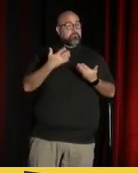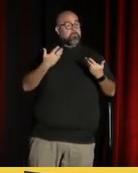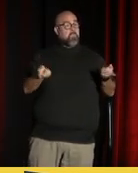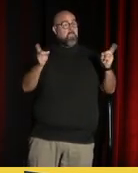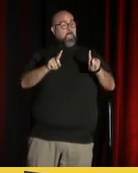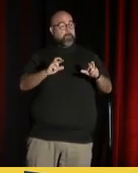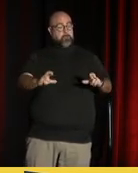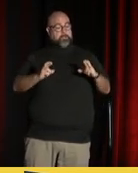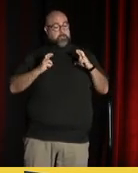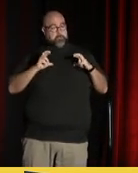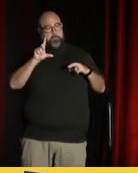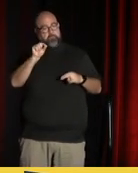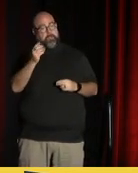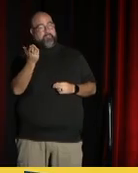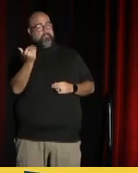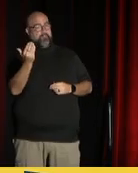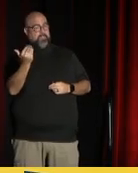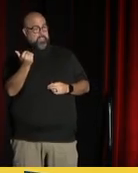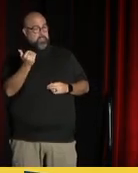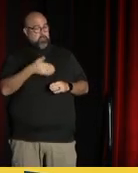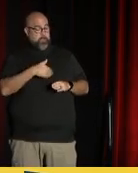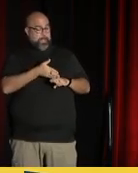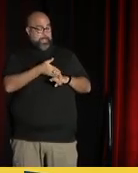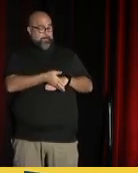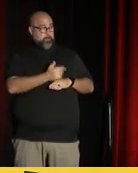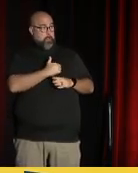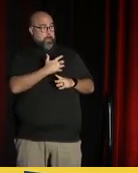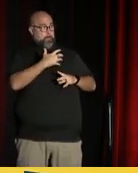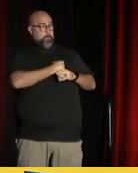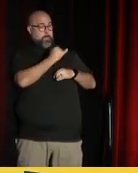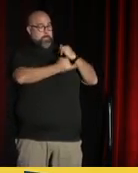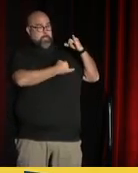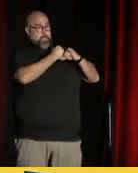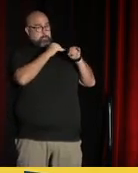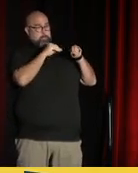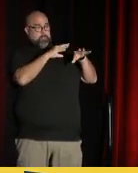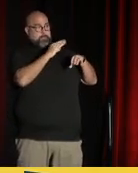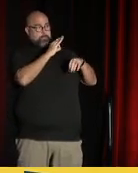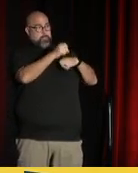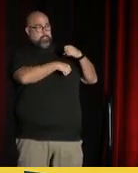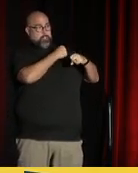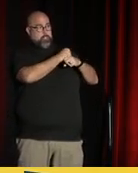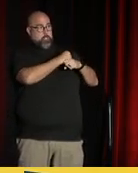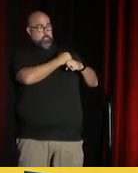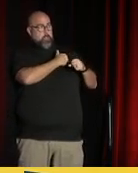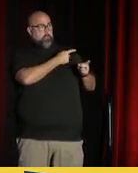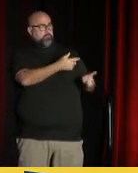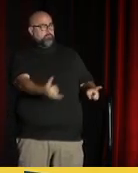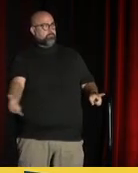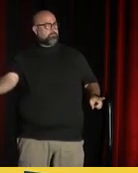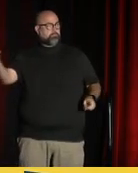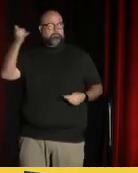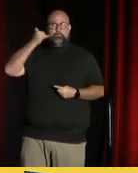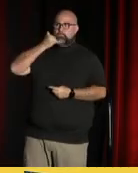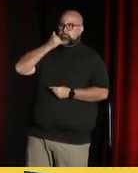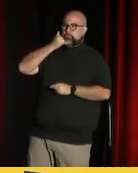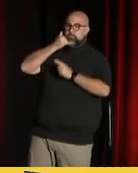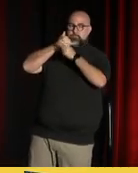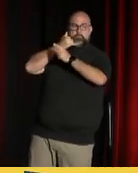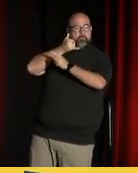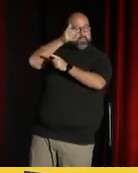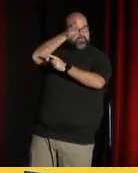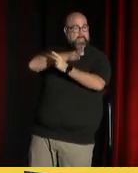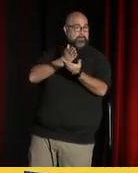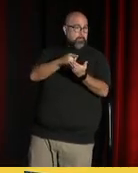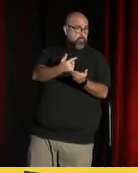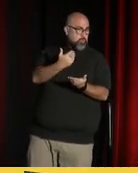in 2015. Right after I won International Magician of the Year, I got this awesome phone call from a guy that you may